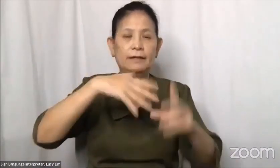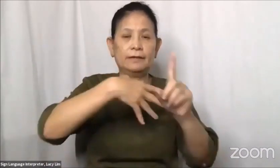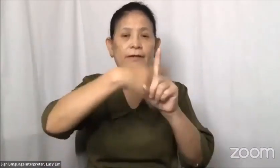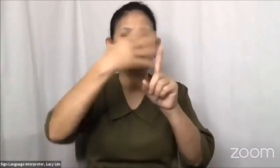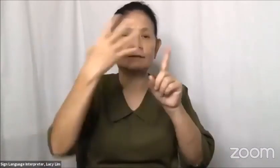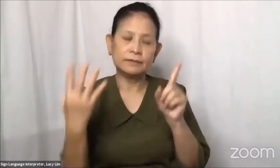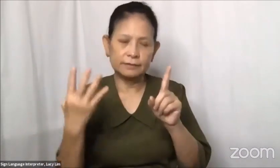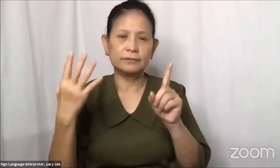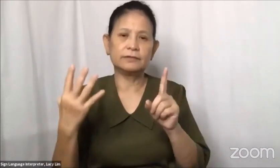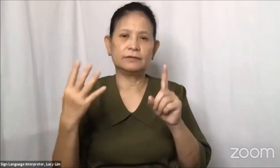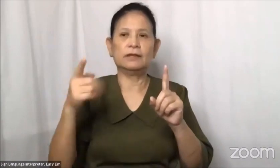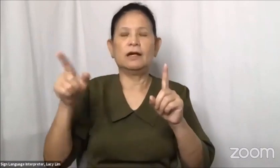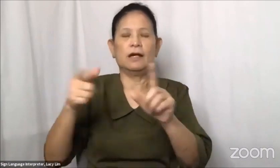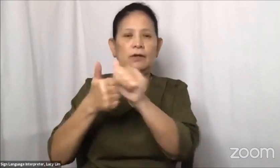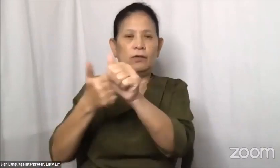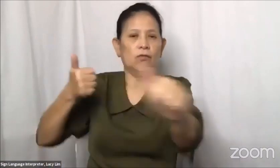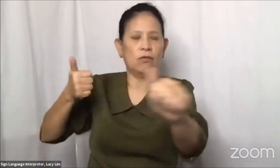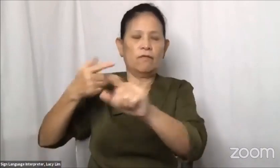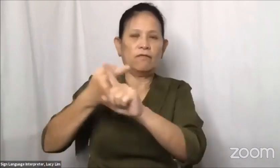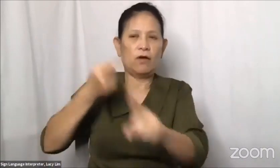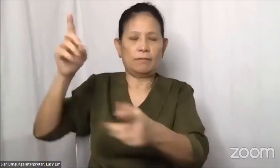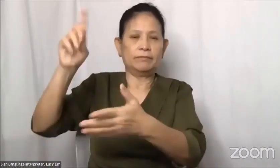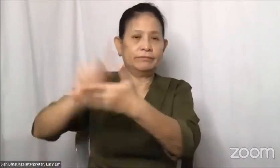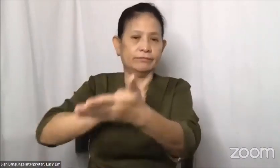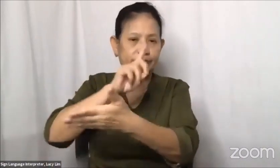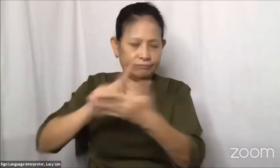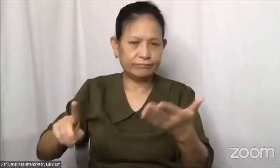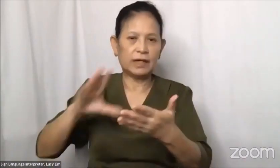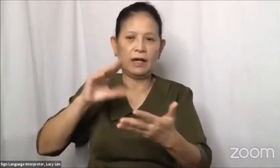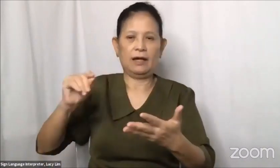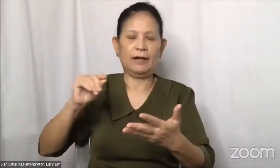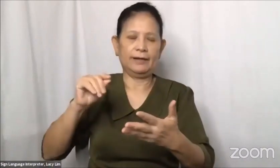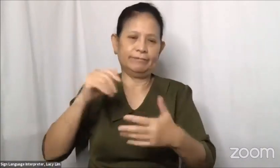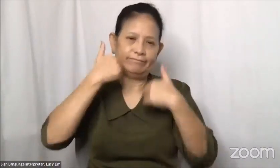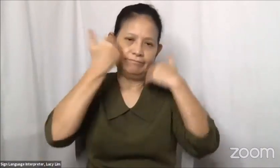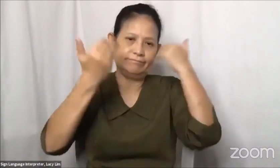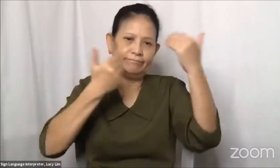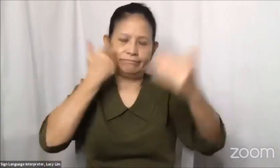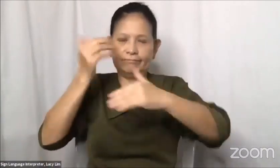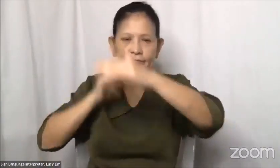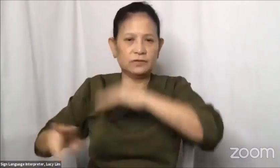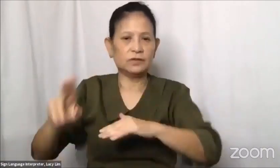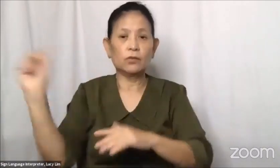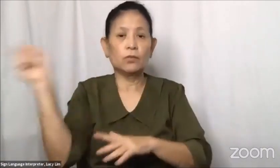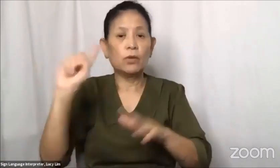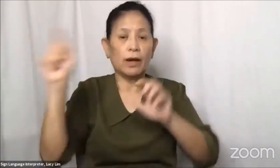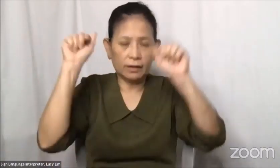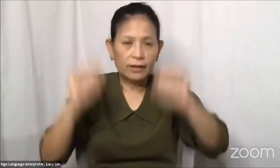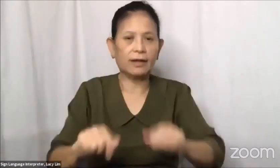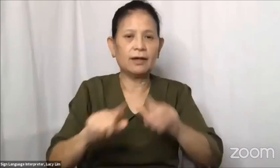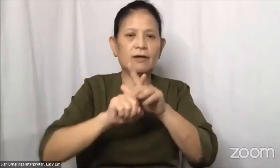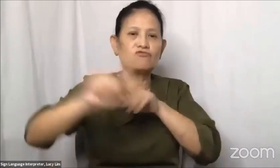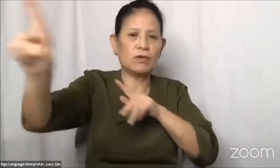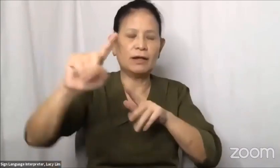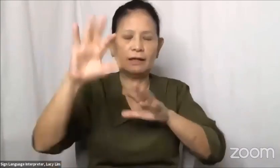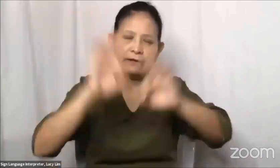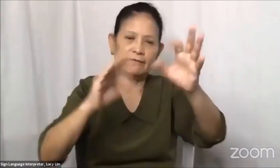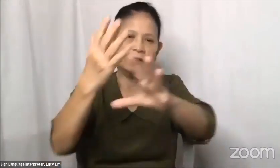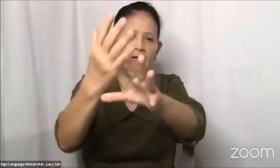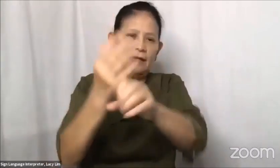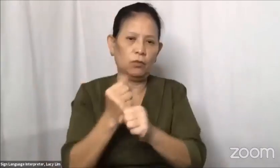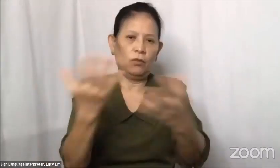and discrimination? Where would a transgender individual run should they need support? like hormonal medication. It